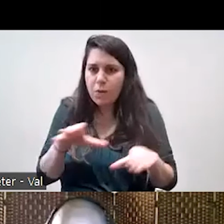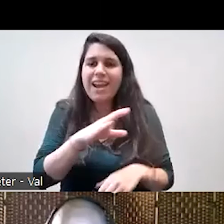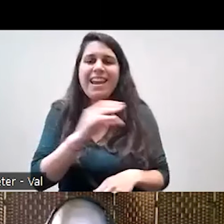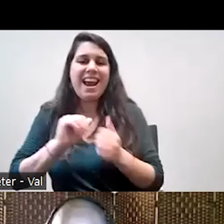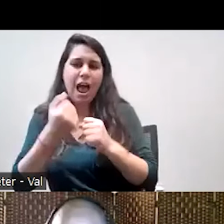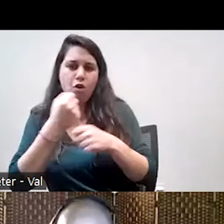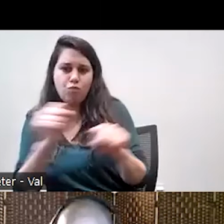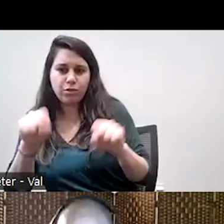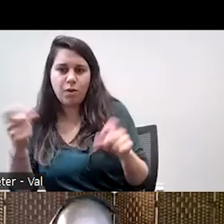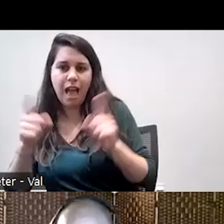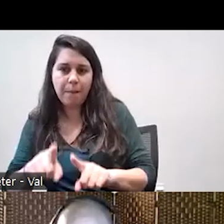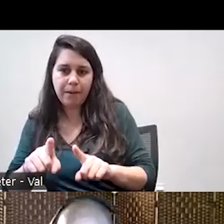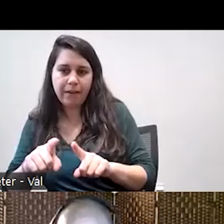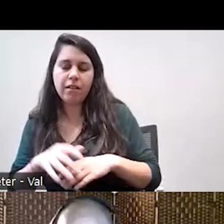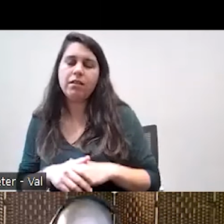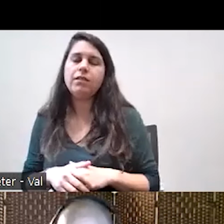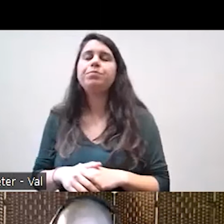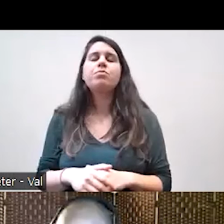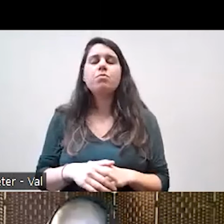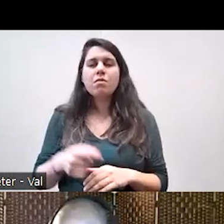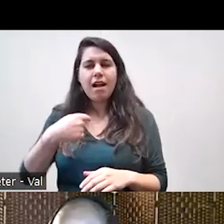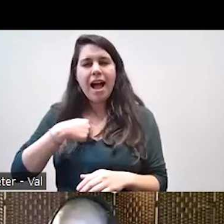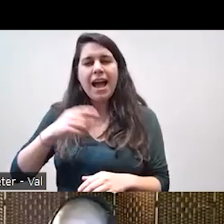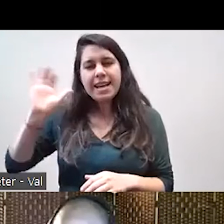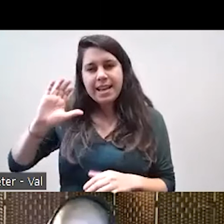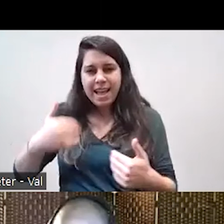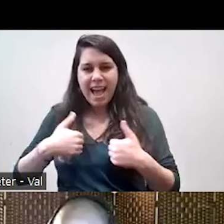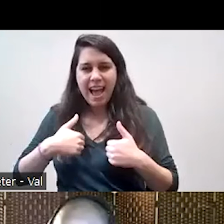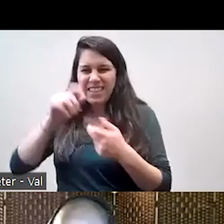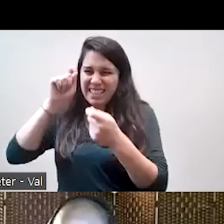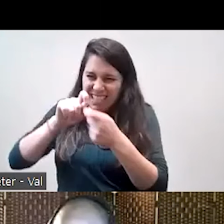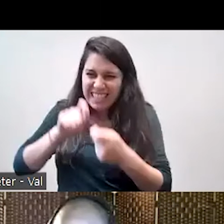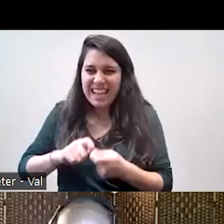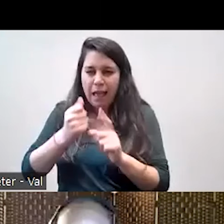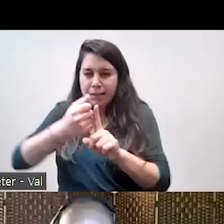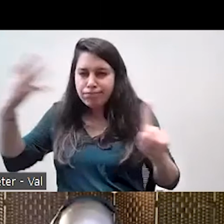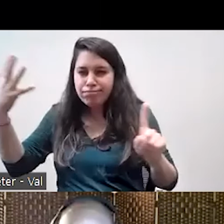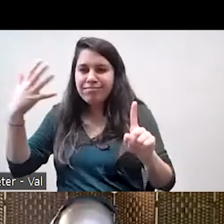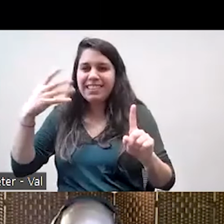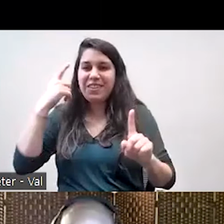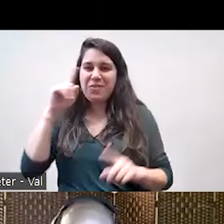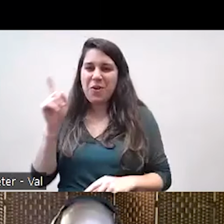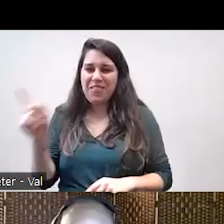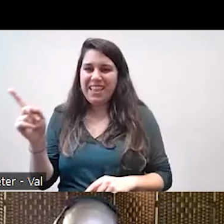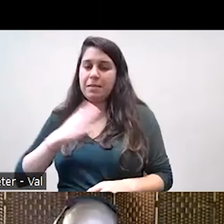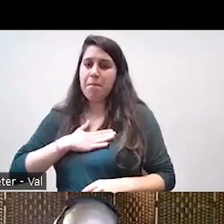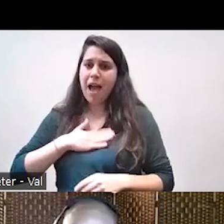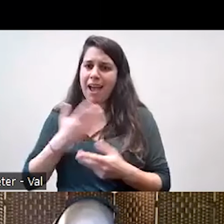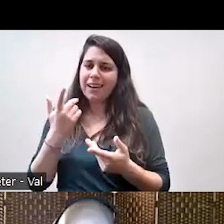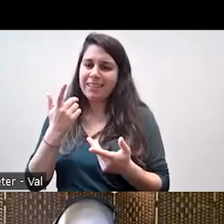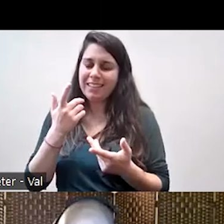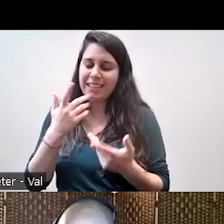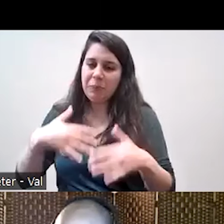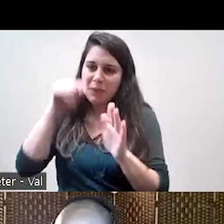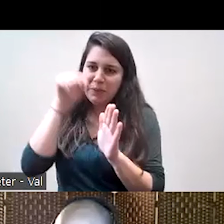kind of had a very detailed layout of this. This is kind of even a simplified version of the one that I had presented